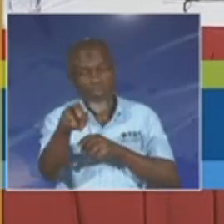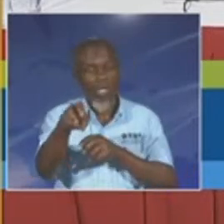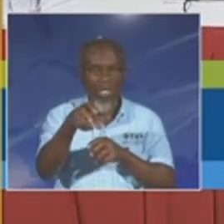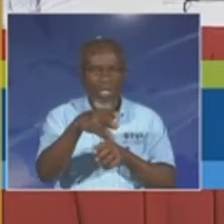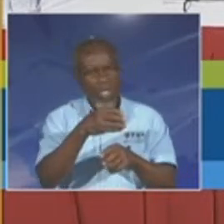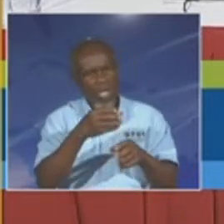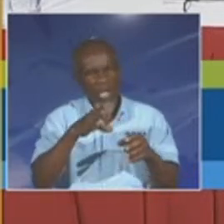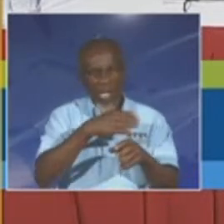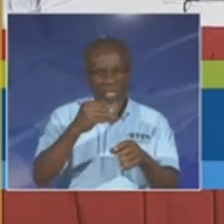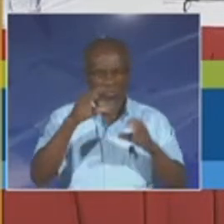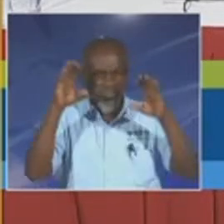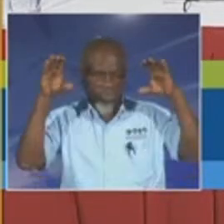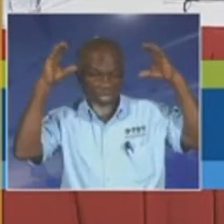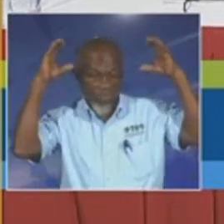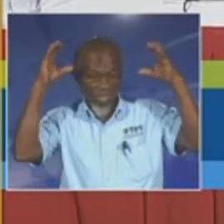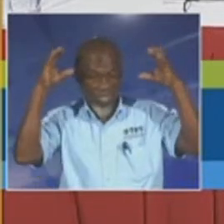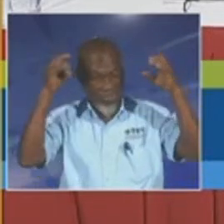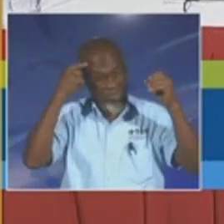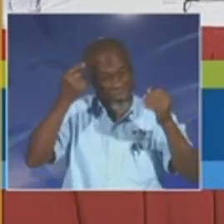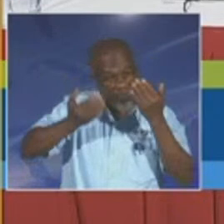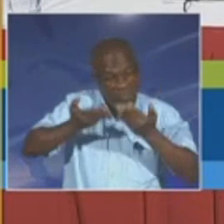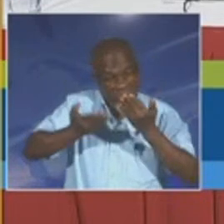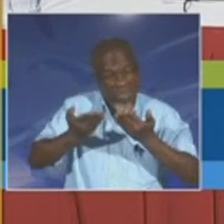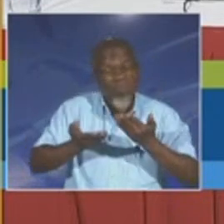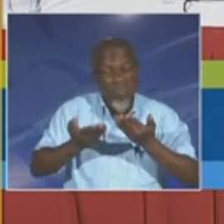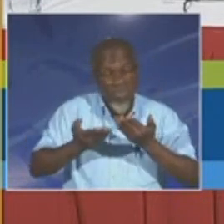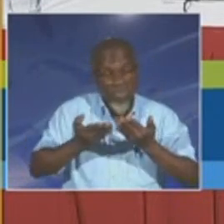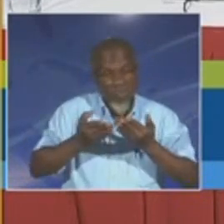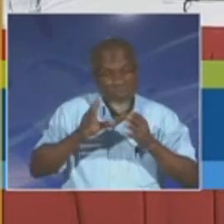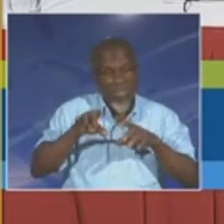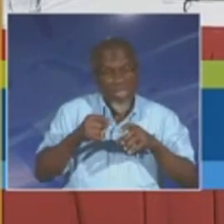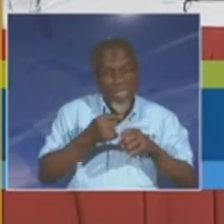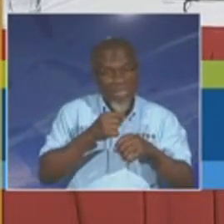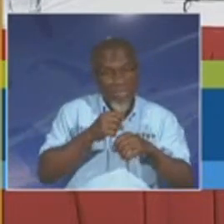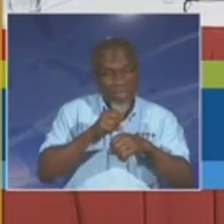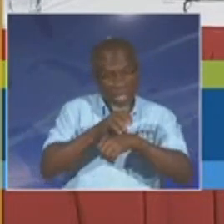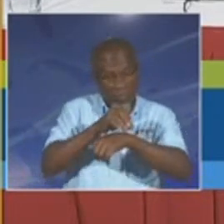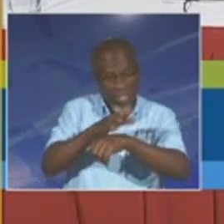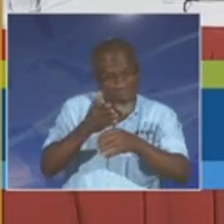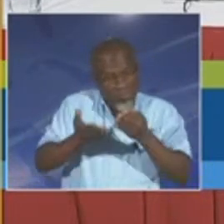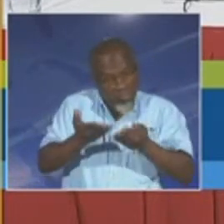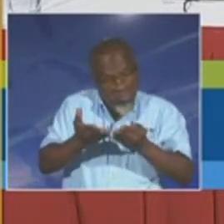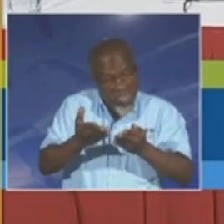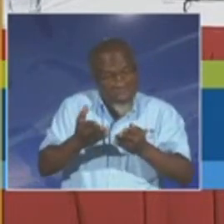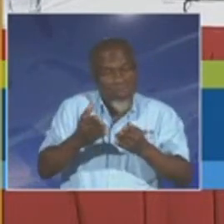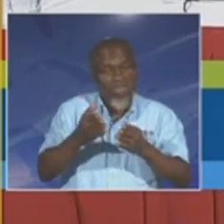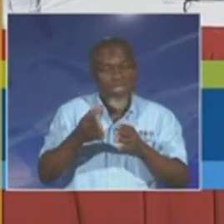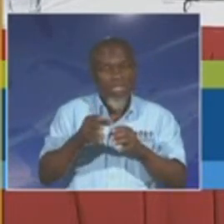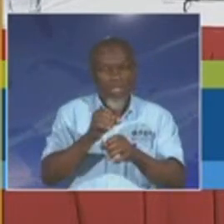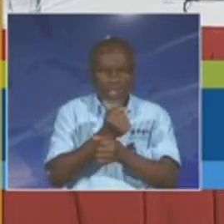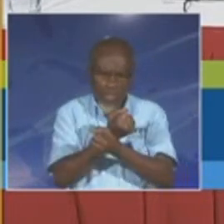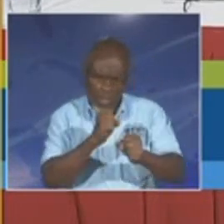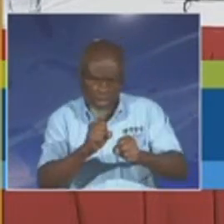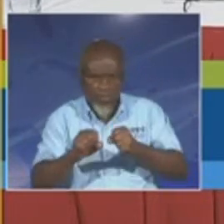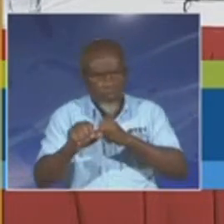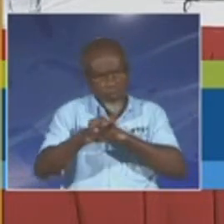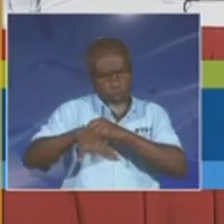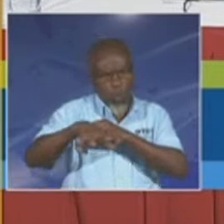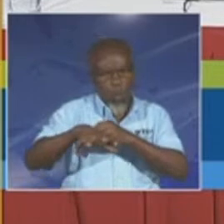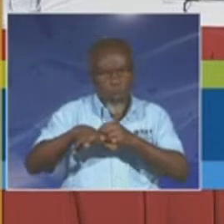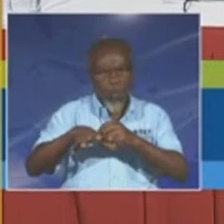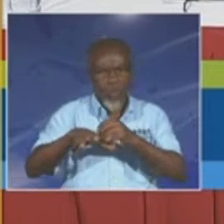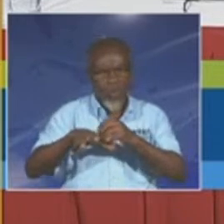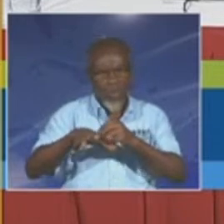our recommendation can be made for the safe zone policy to be withdrawn? And my second question